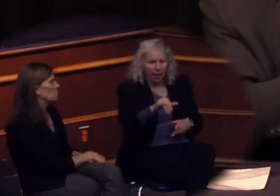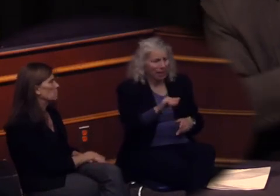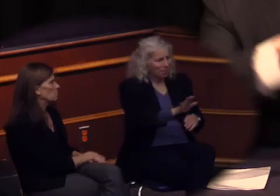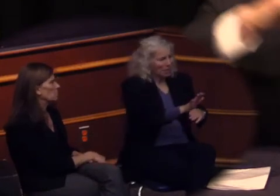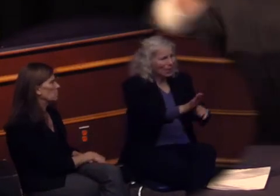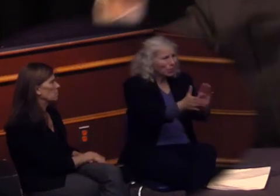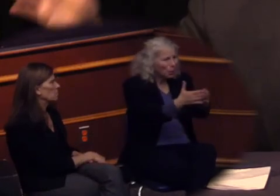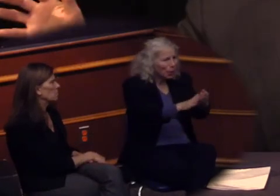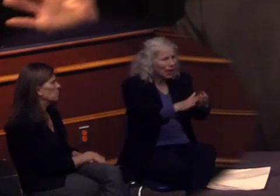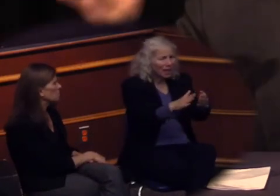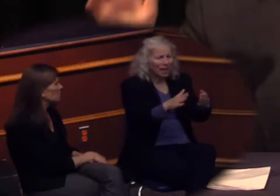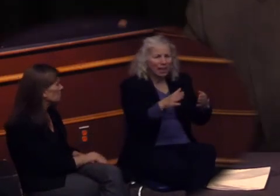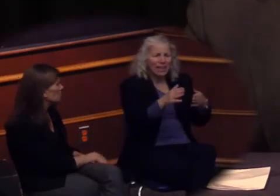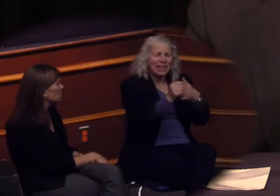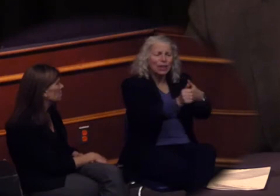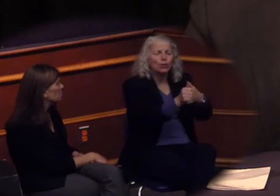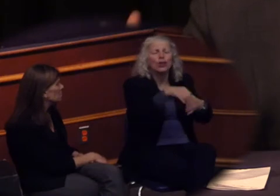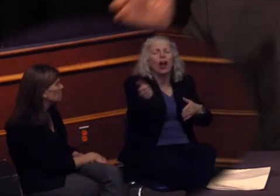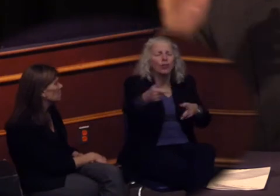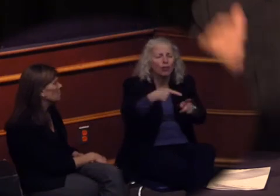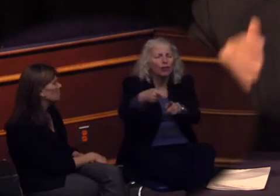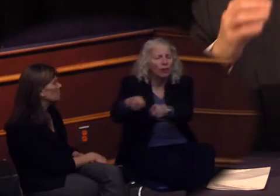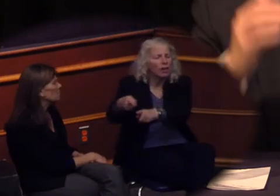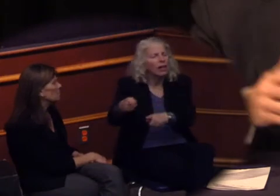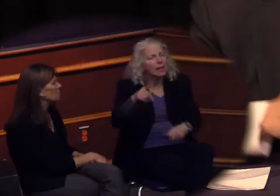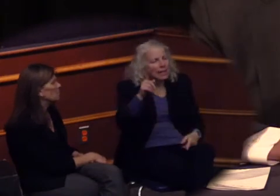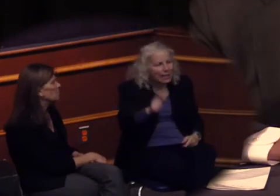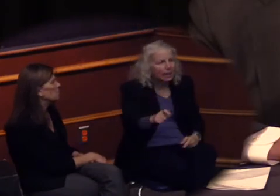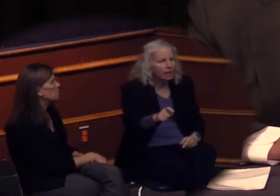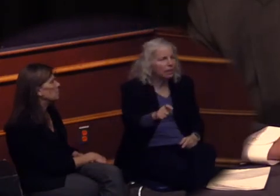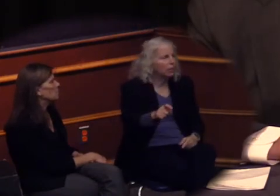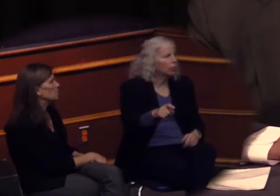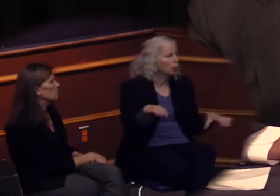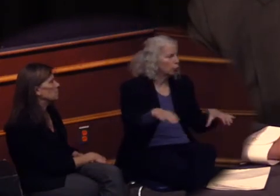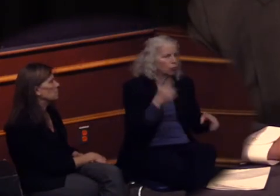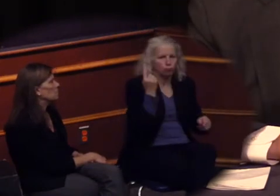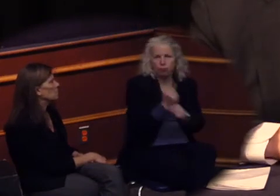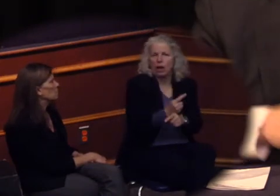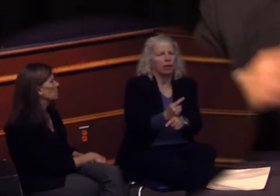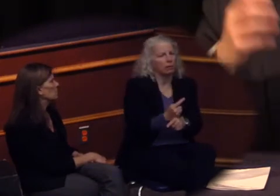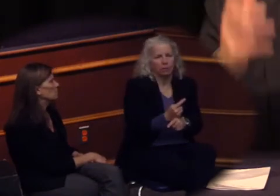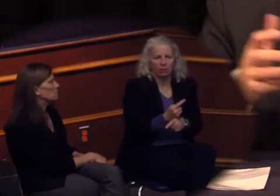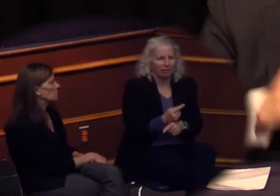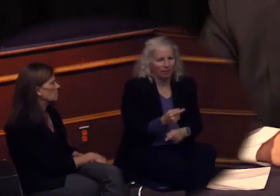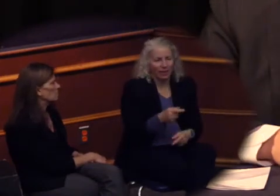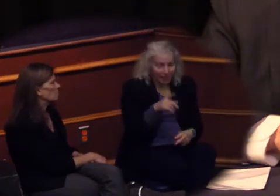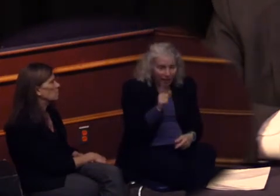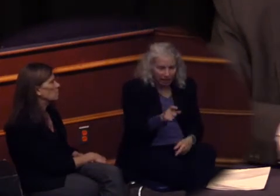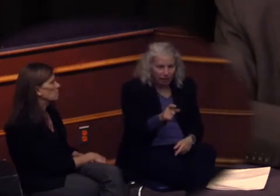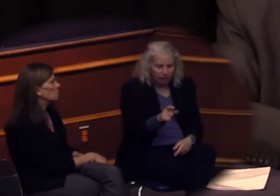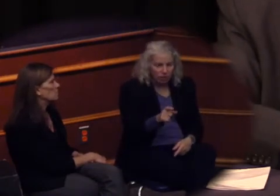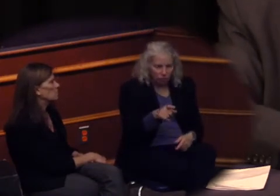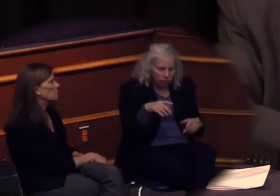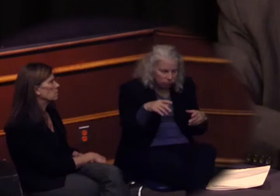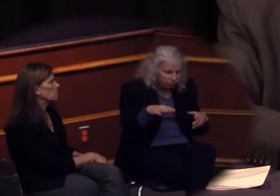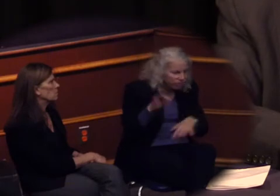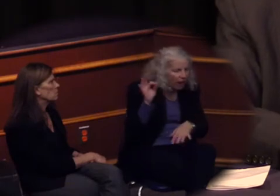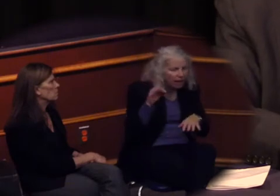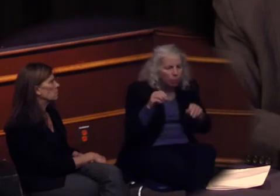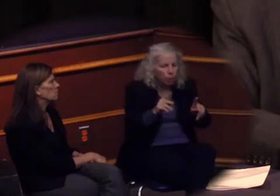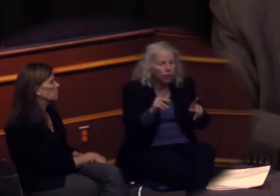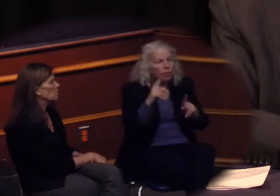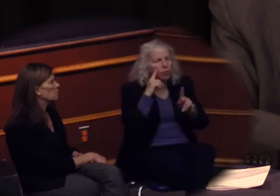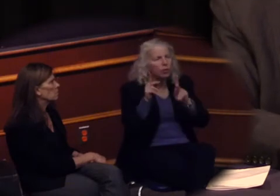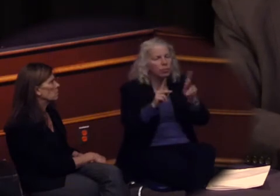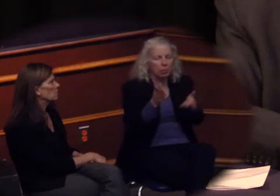and leaders in other sectors to finally stand up and do the right thing and start providing opportunities for those